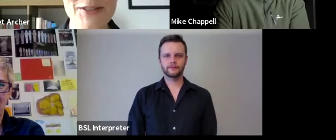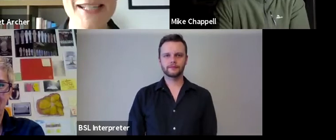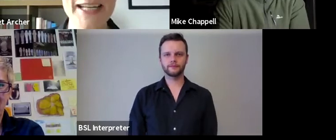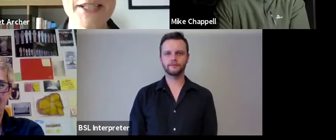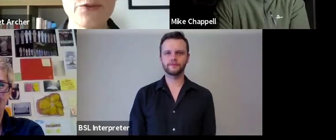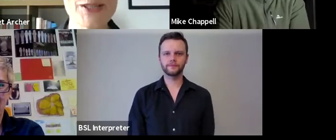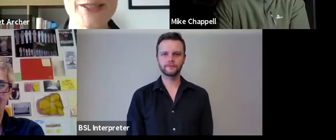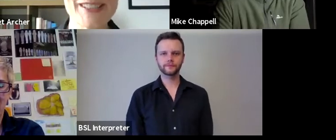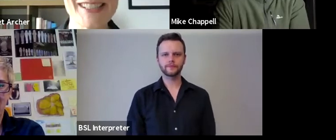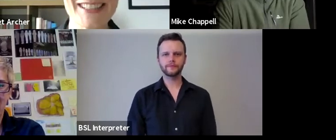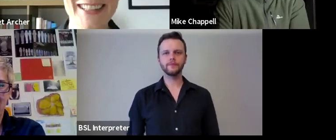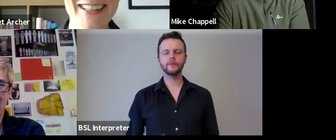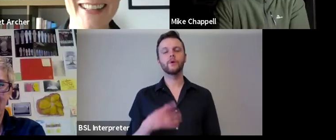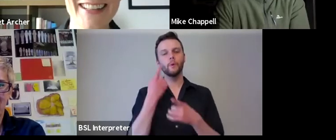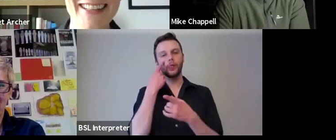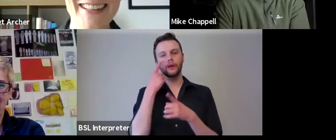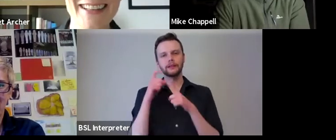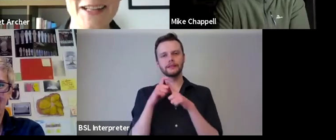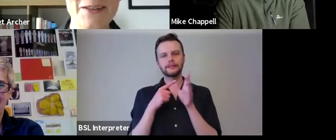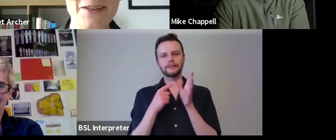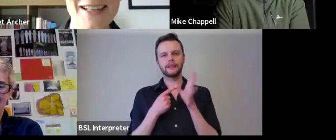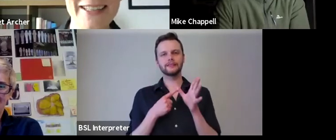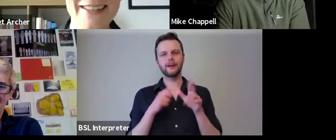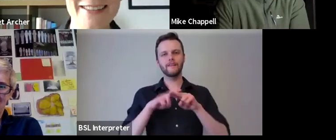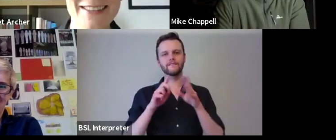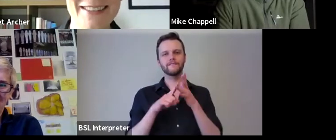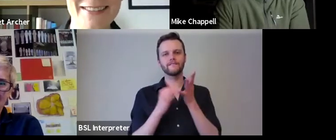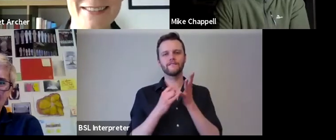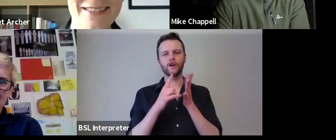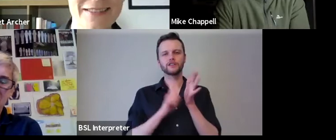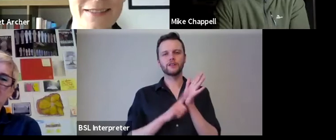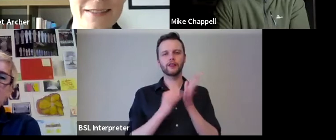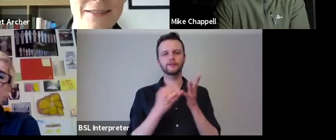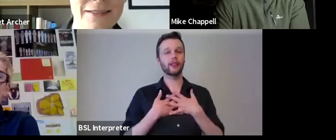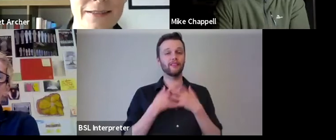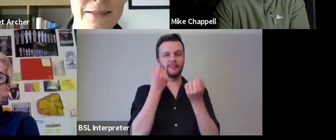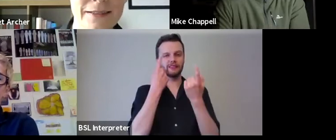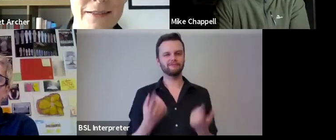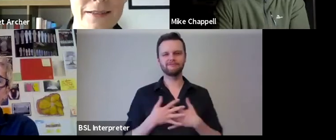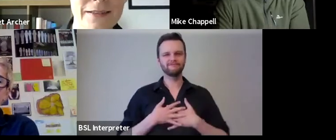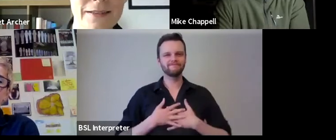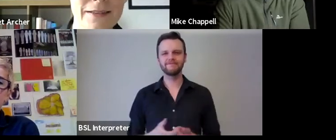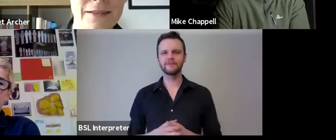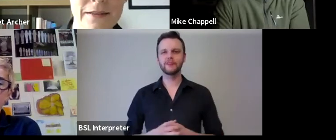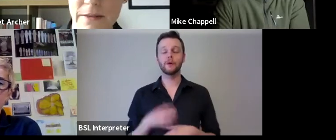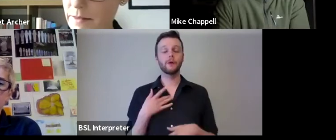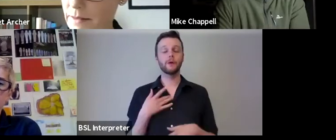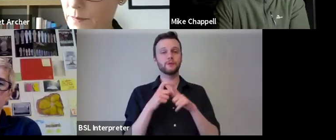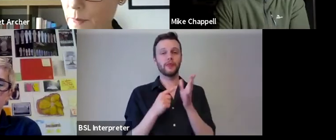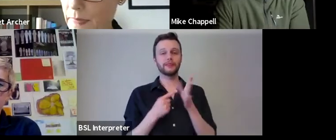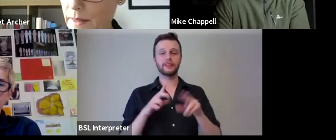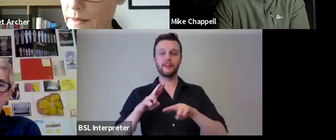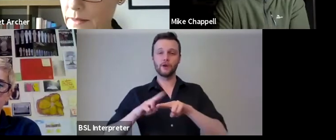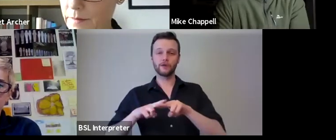Yeah, so we got onto data fossils. Yes. I love that idea. Yes, I kind of treat them like data fossils, which we can mine,